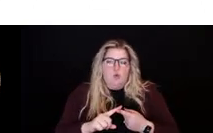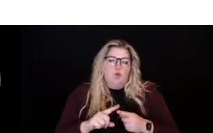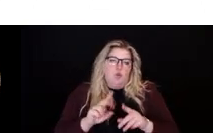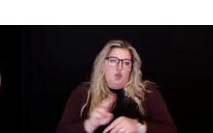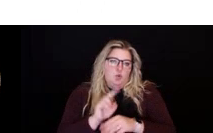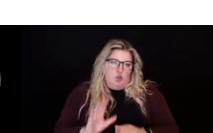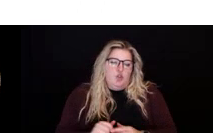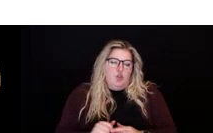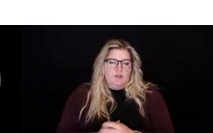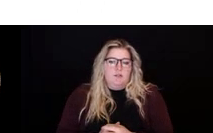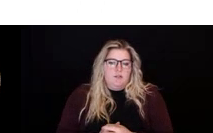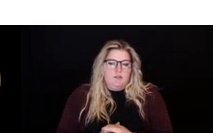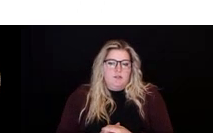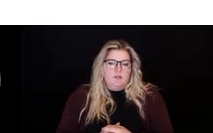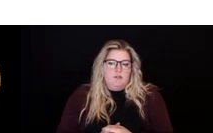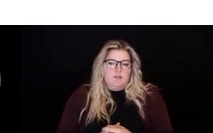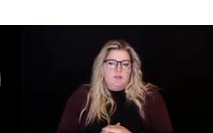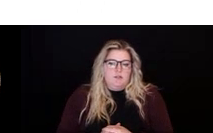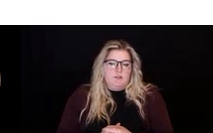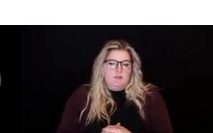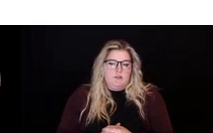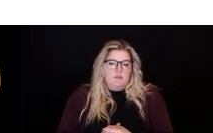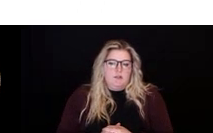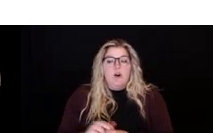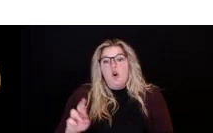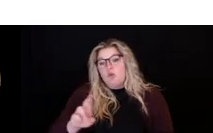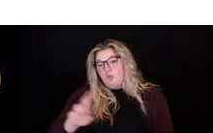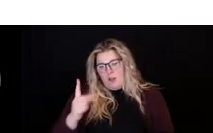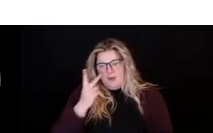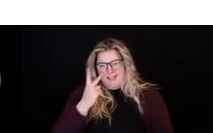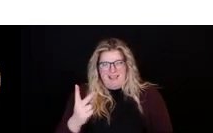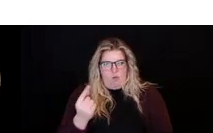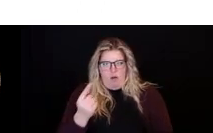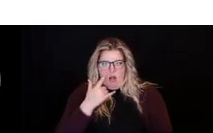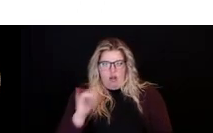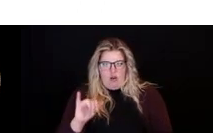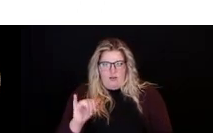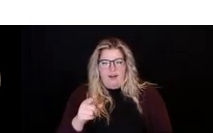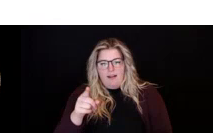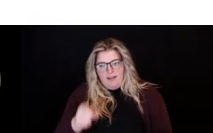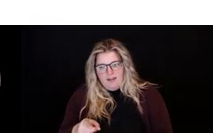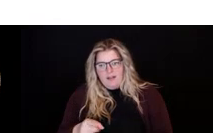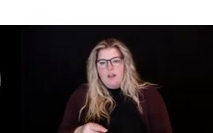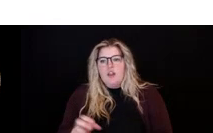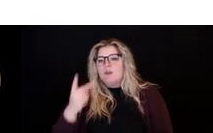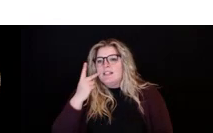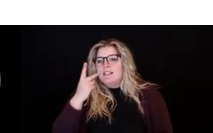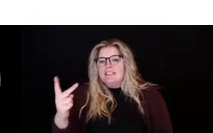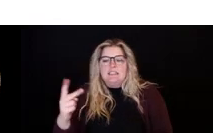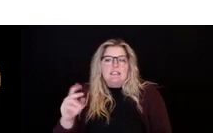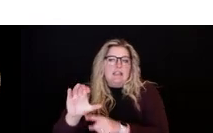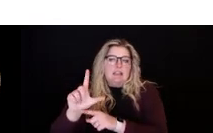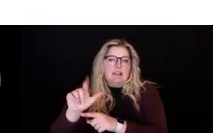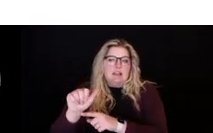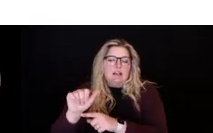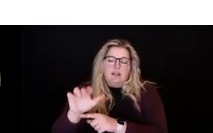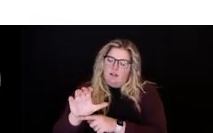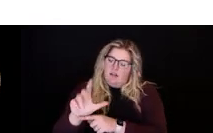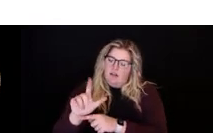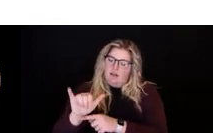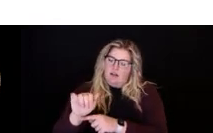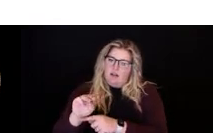We have a visual of what that implementation looked like on the right side of the screen here. We're showing that same search results panel and search